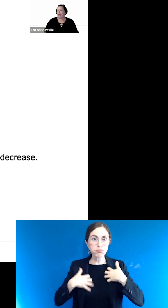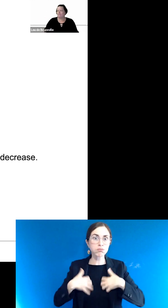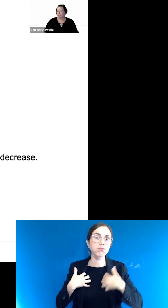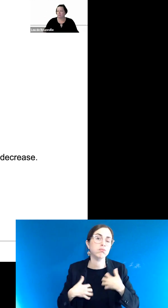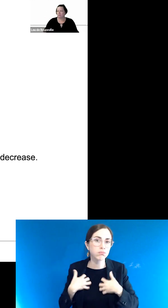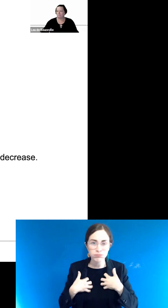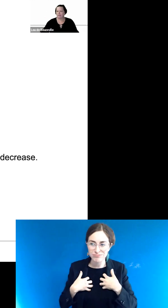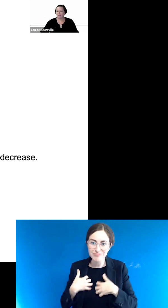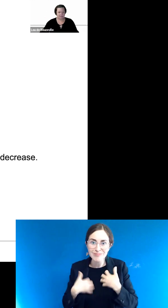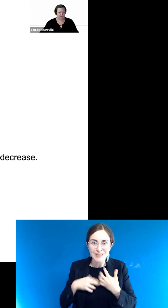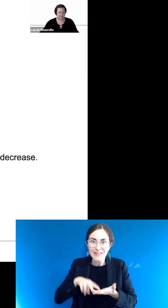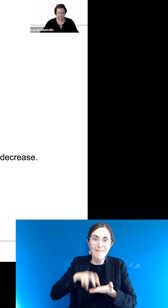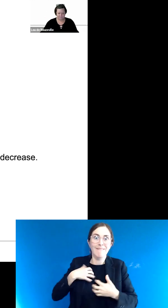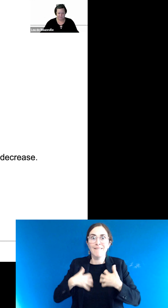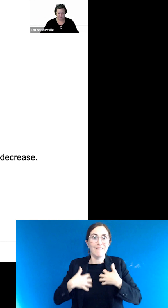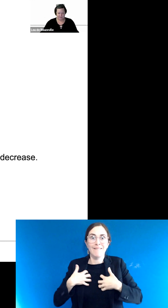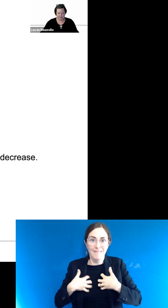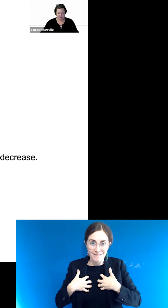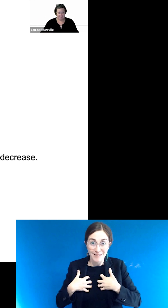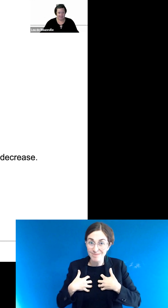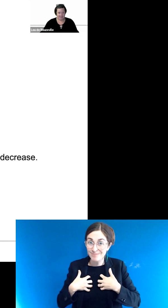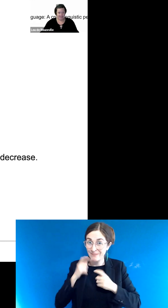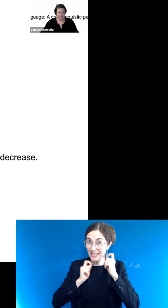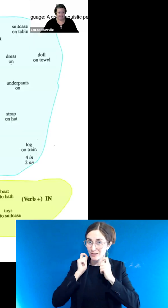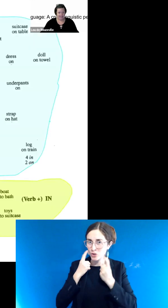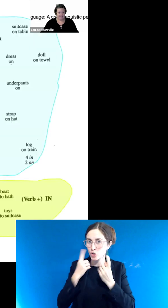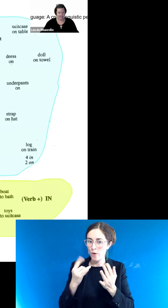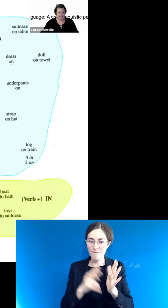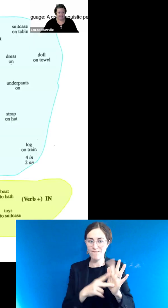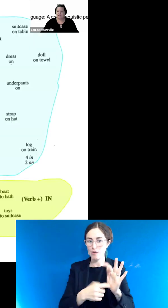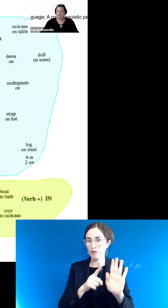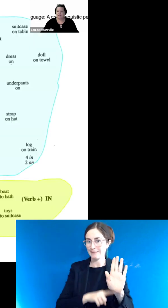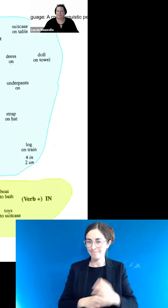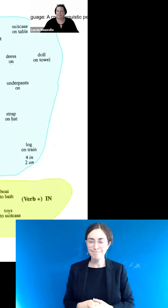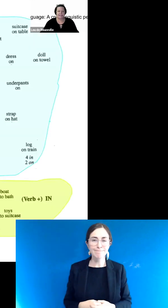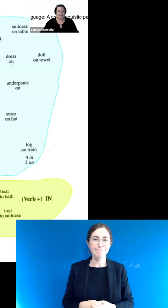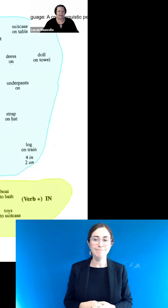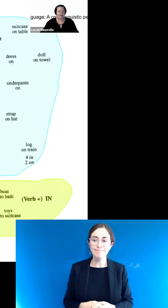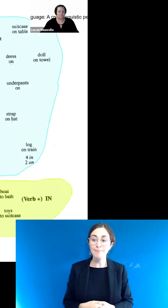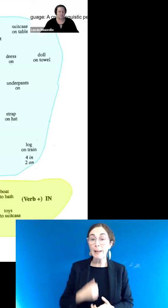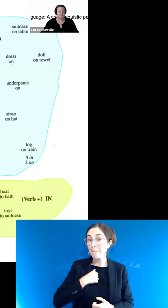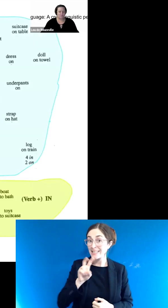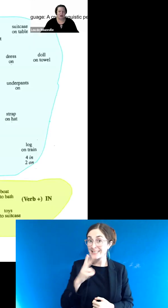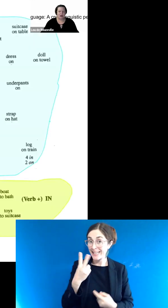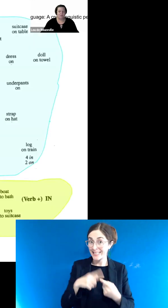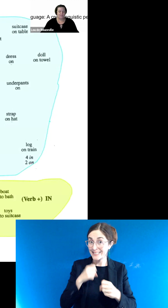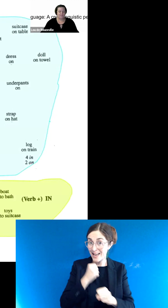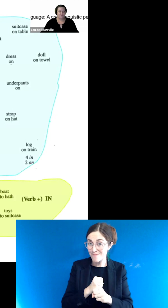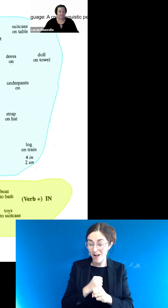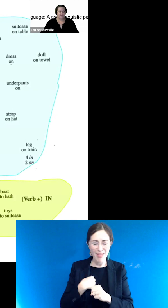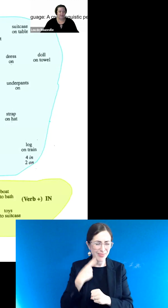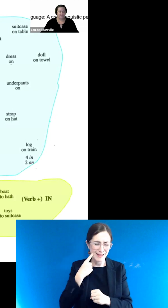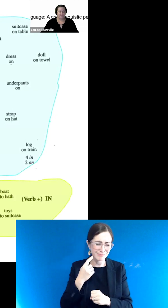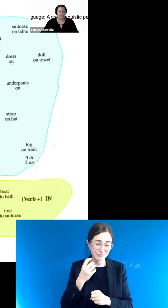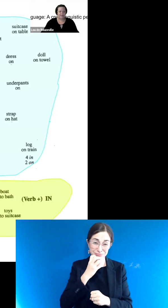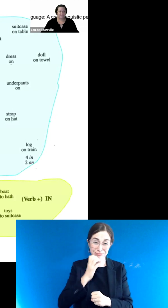more than average excited. The second example, which I always find